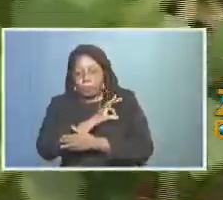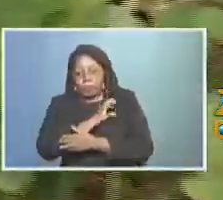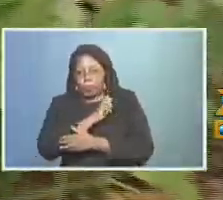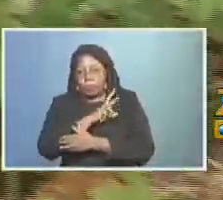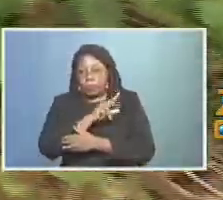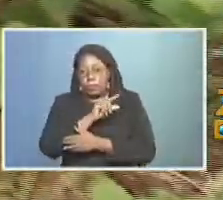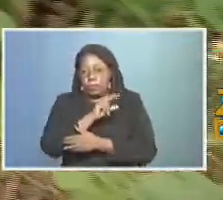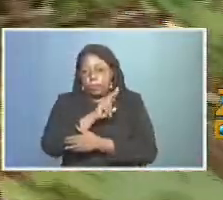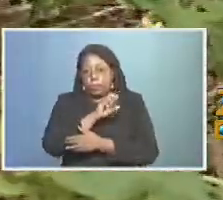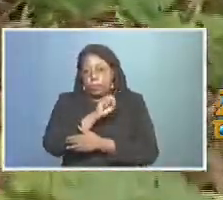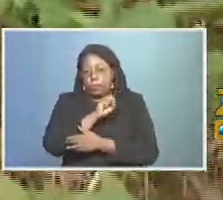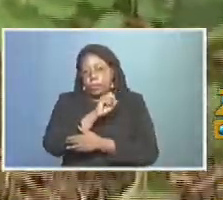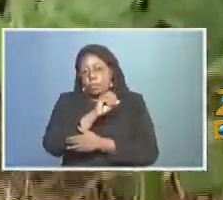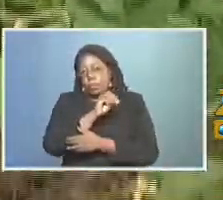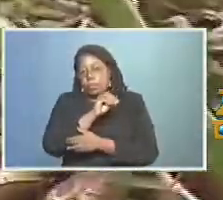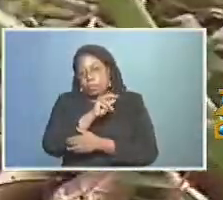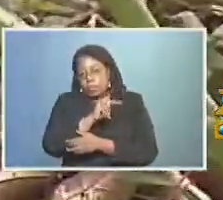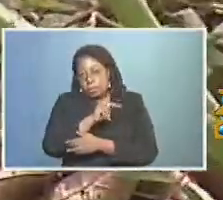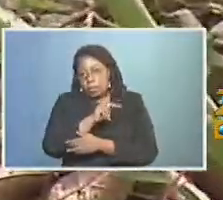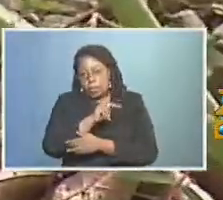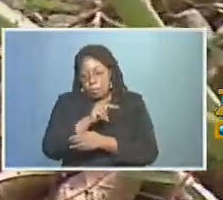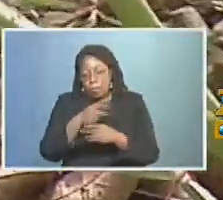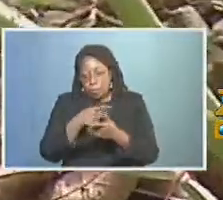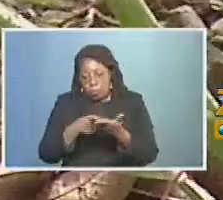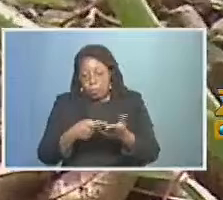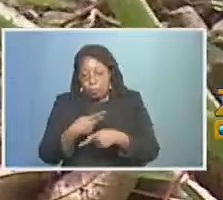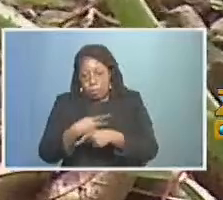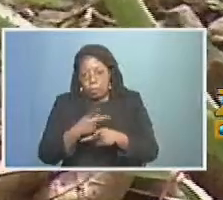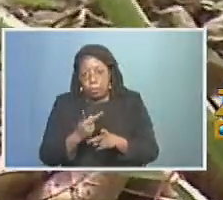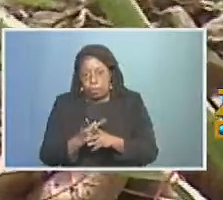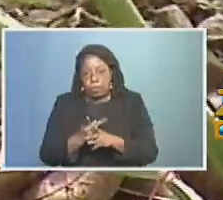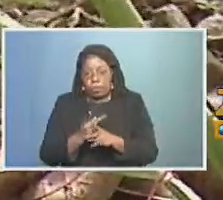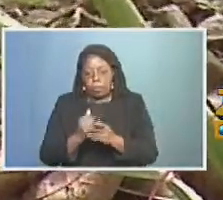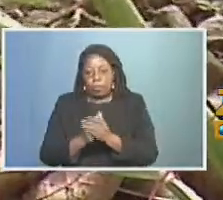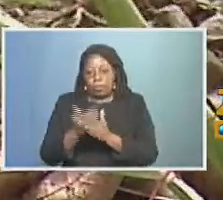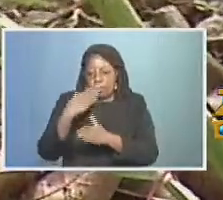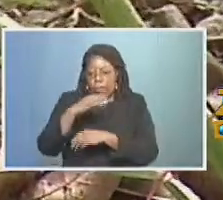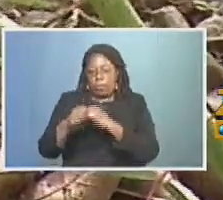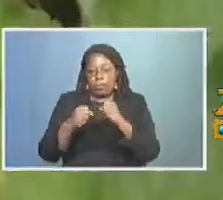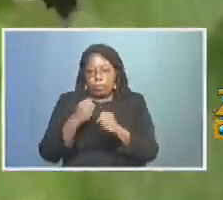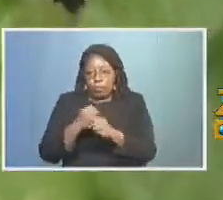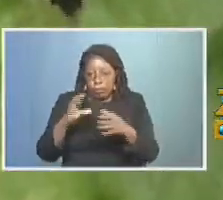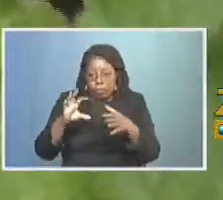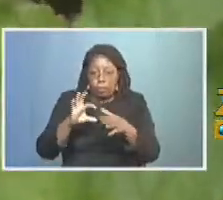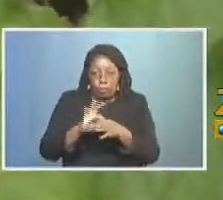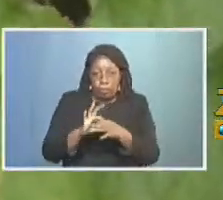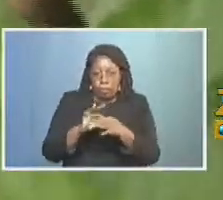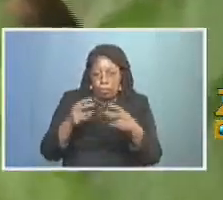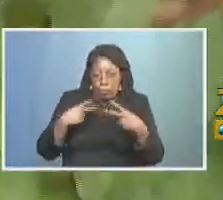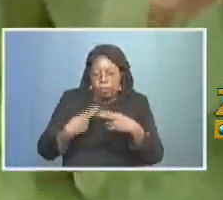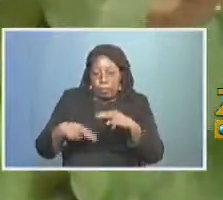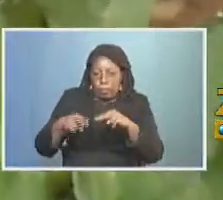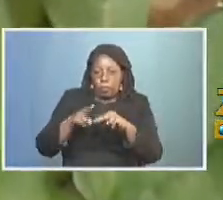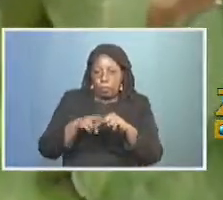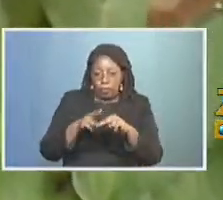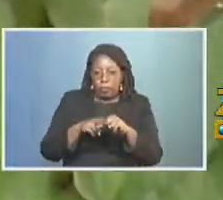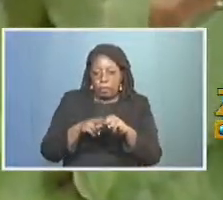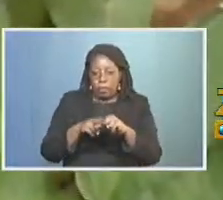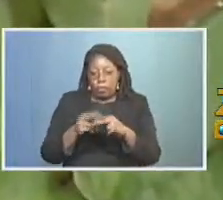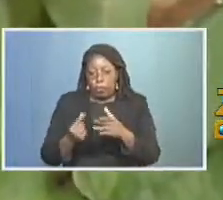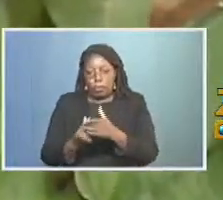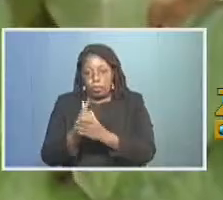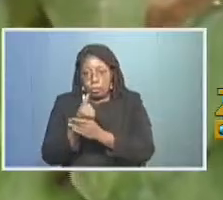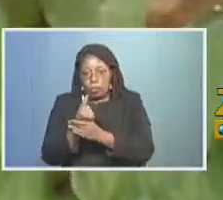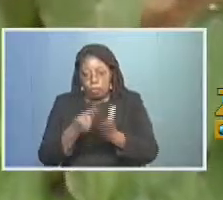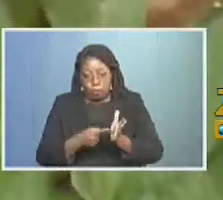they have been able to produce. Their green thumbs in overdrive since last year during the lockdowns with the COVID pandemic, as they showcase